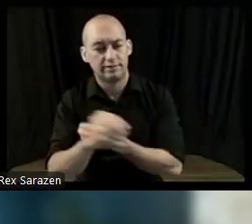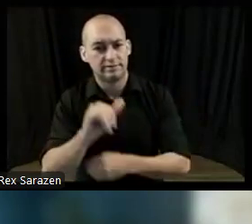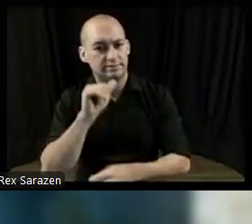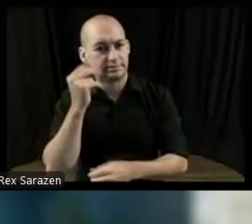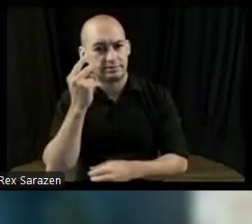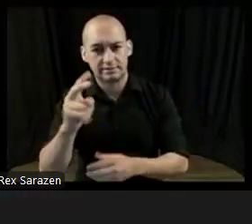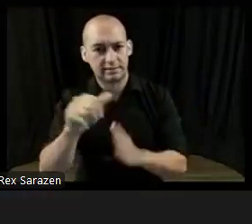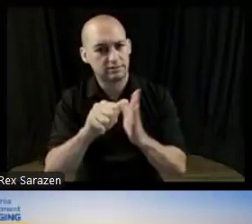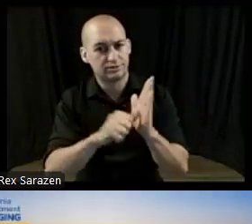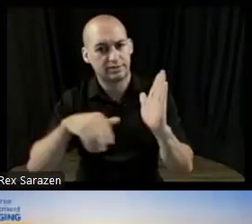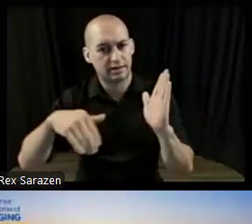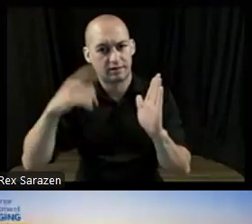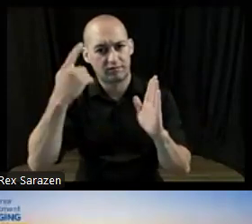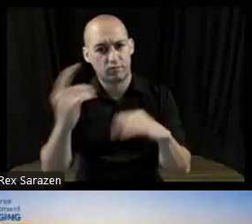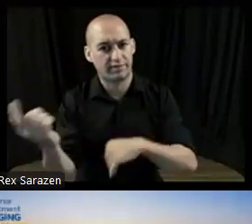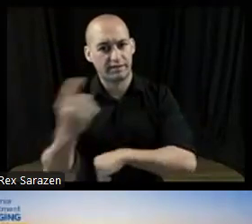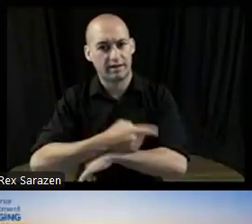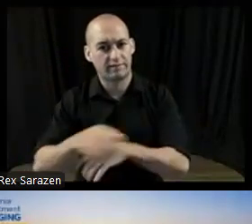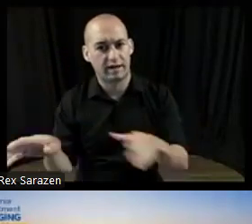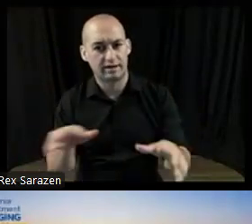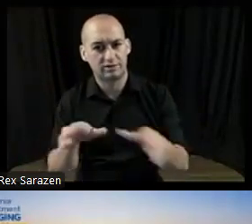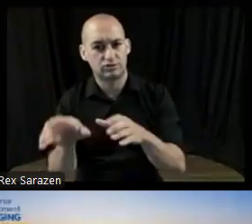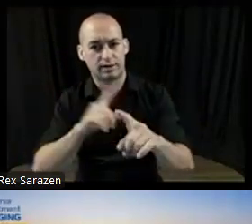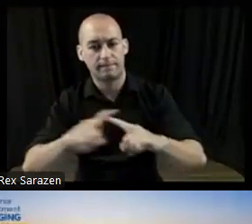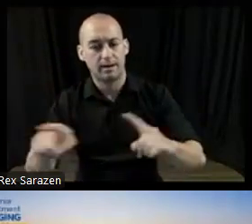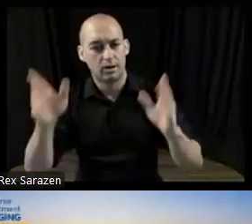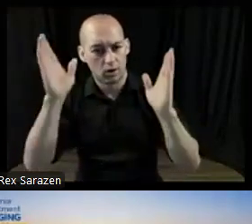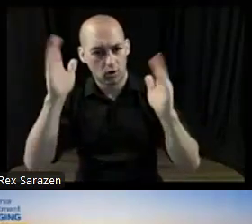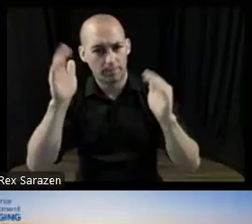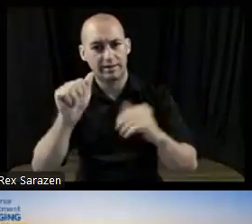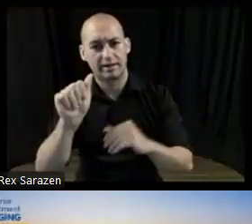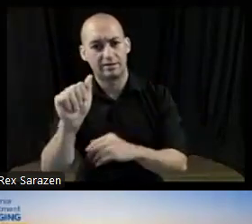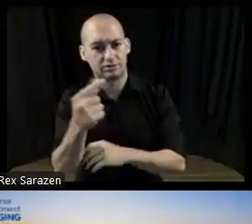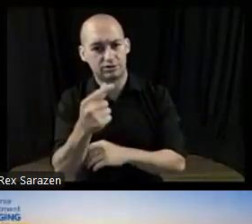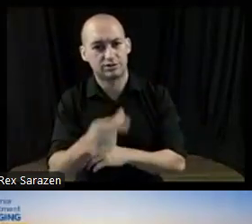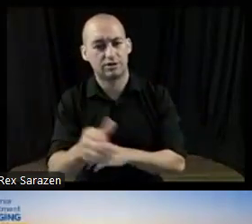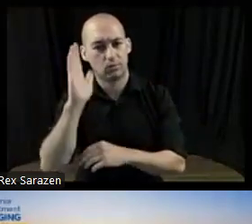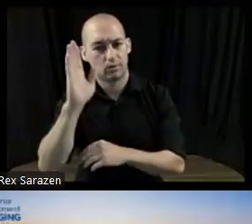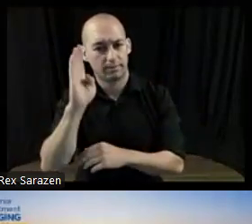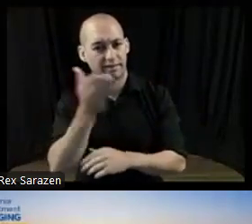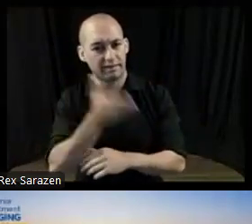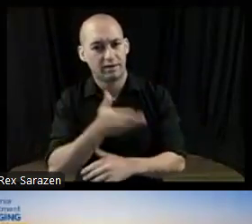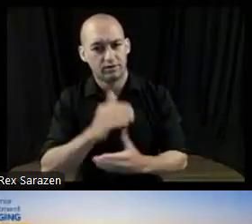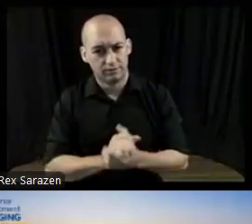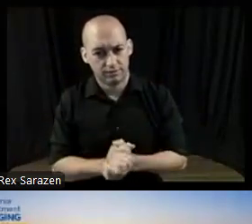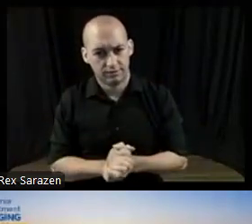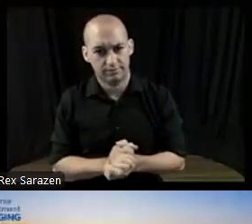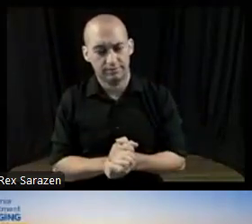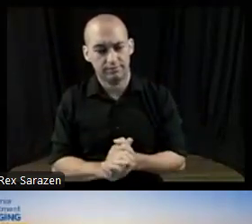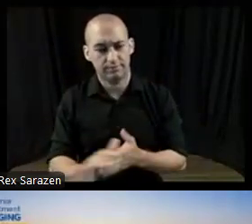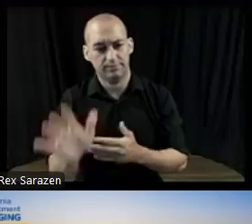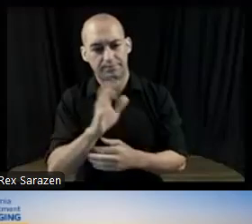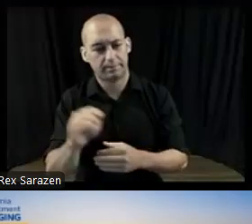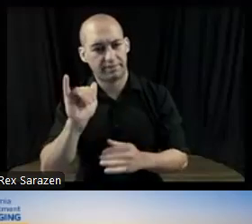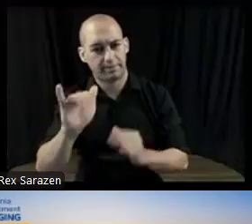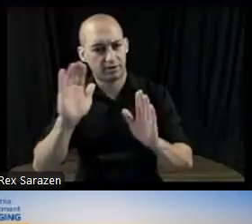for the day of action, but I'm hoping that the Attorney General will be there. And that would be great